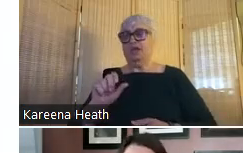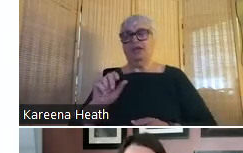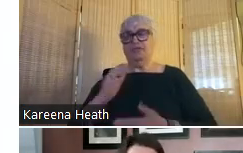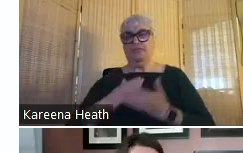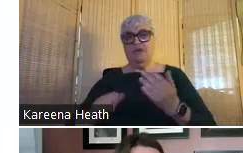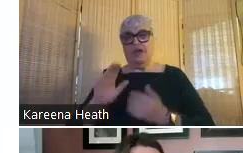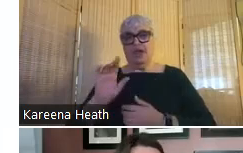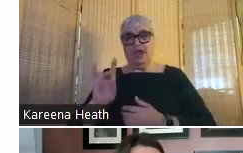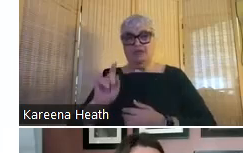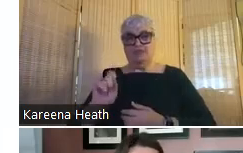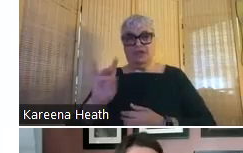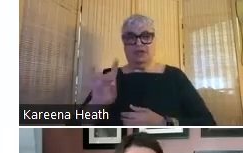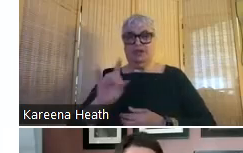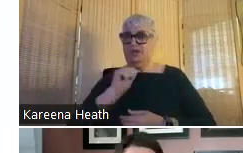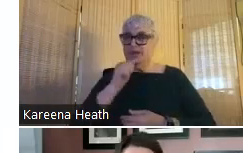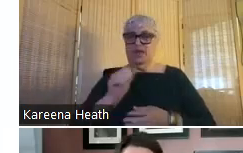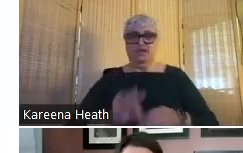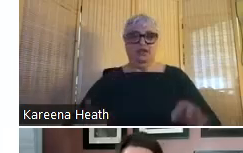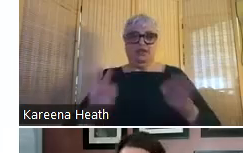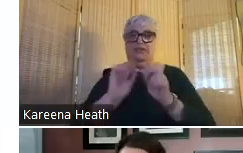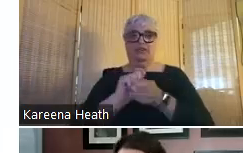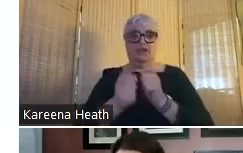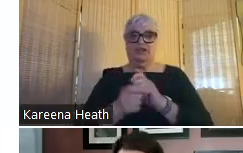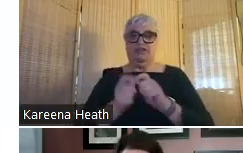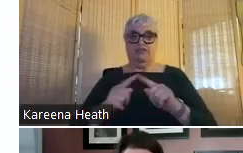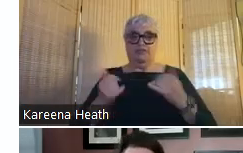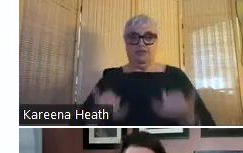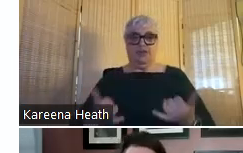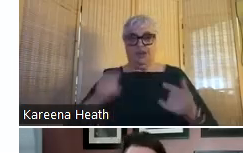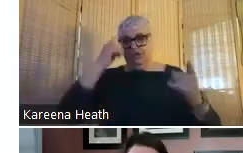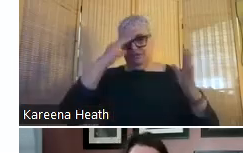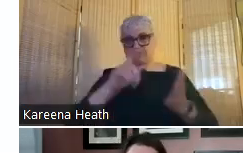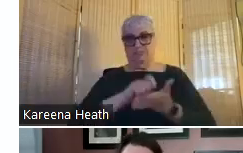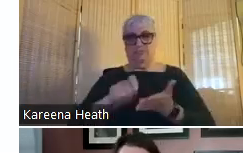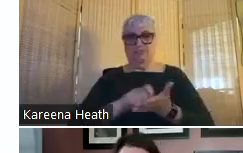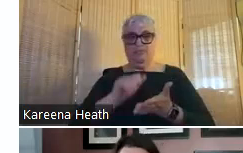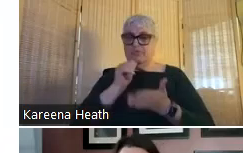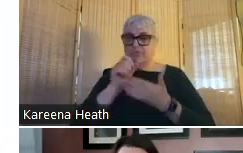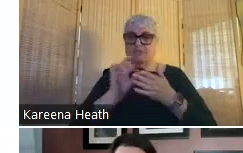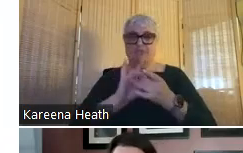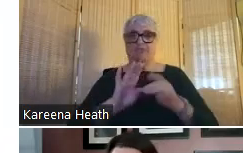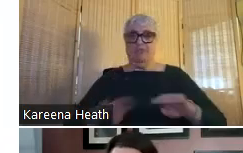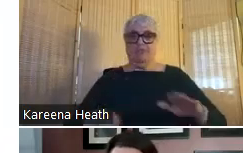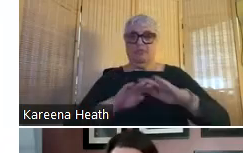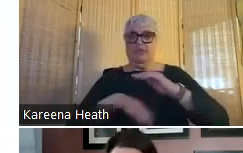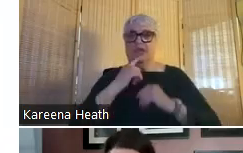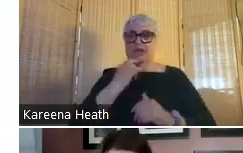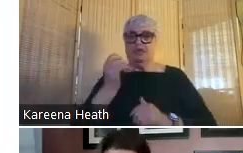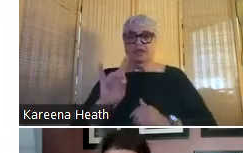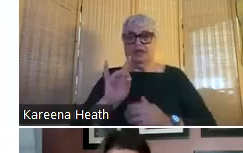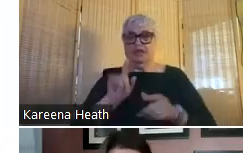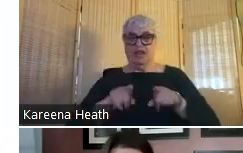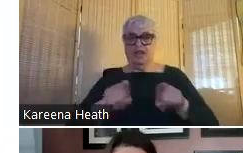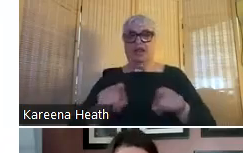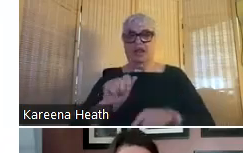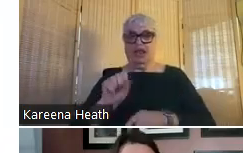So not a lot of significant changes from current expectations. We did write in that this is not applicable to children under the age of 18 in alignment with current